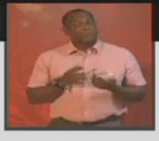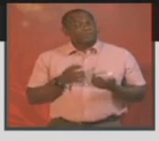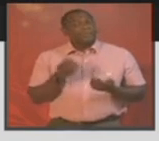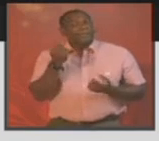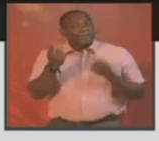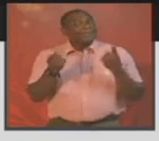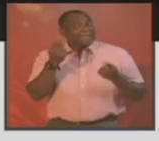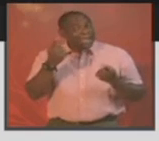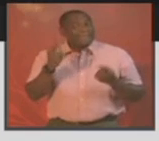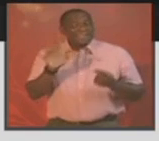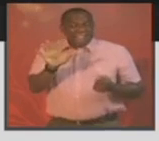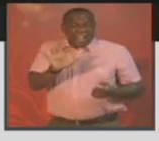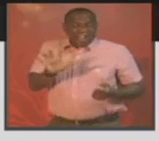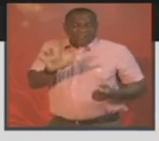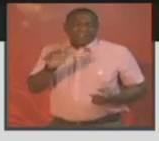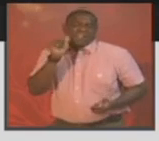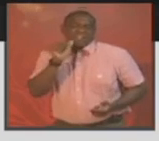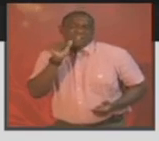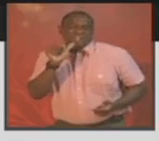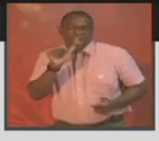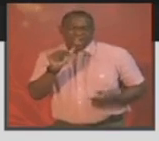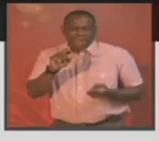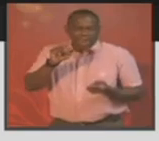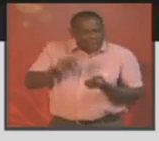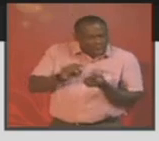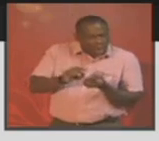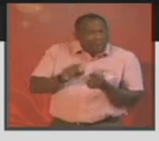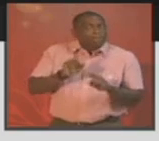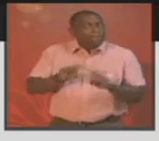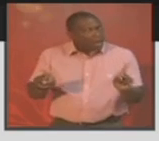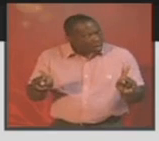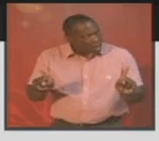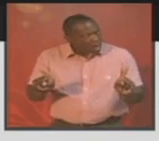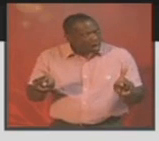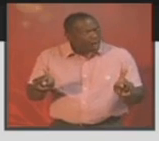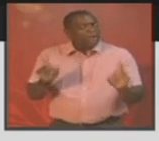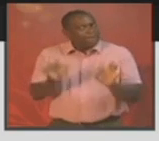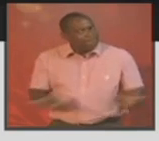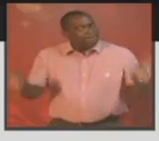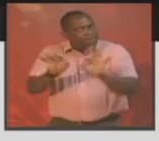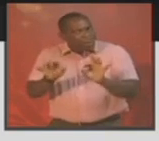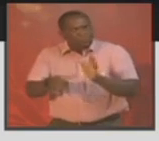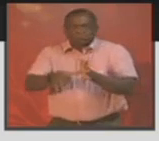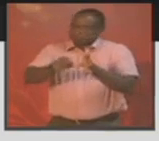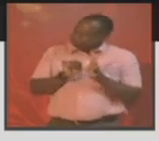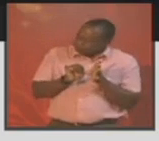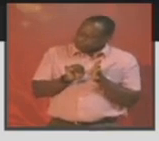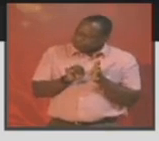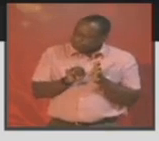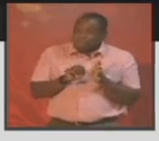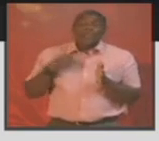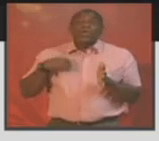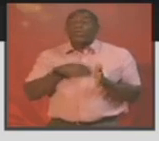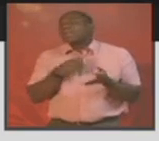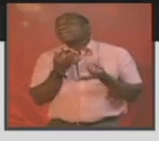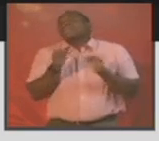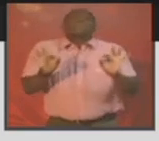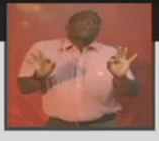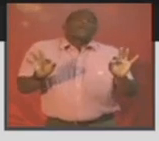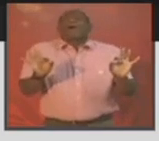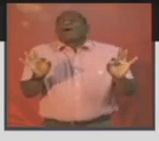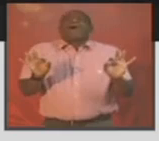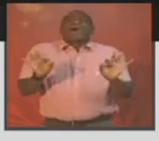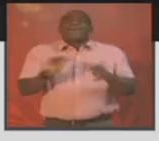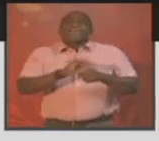quite low at this point in time, it bears emphasis that we are not free of or clear of COVID. Up